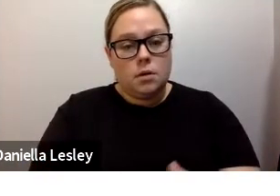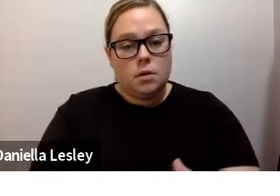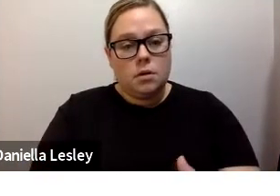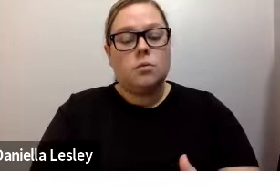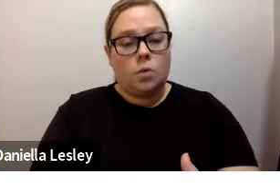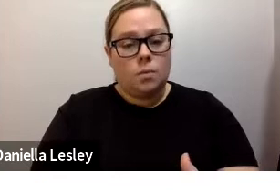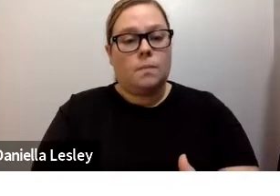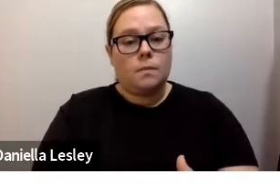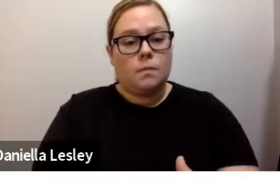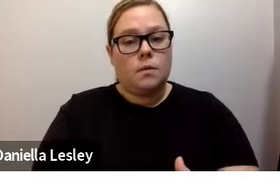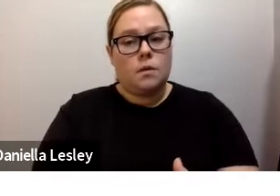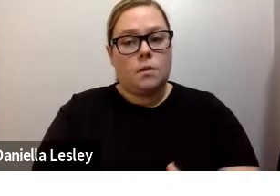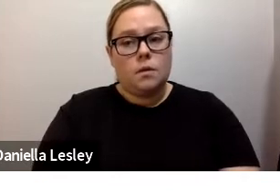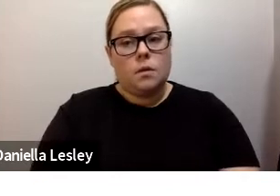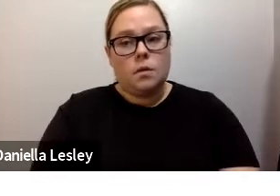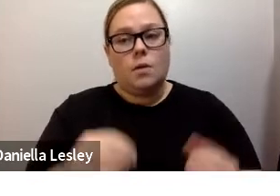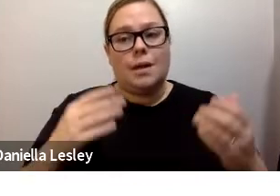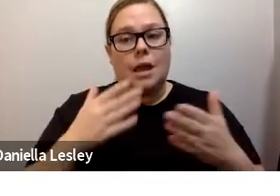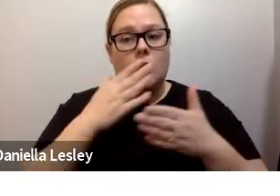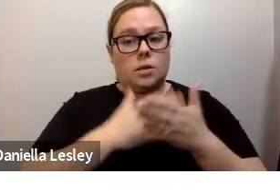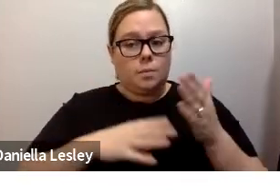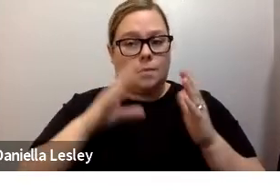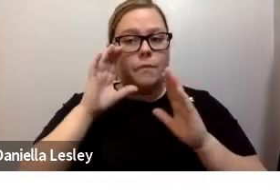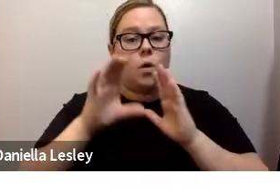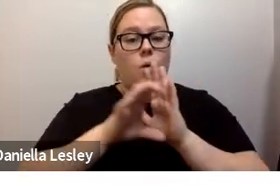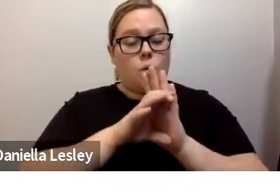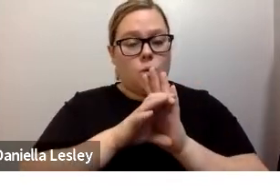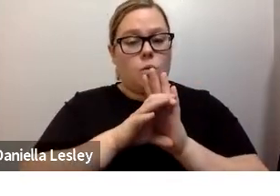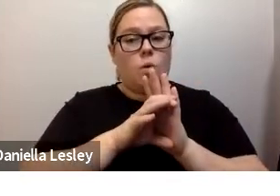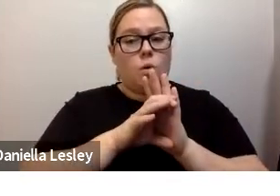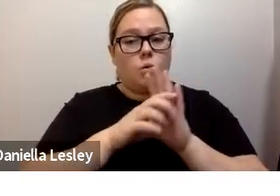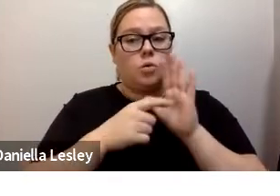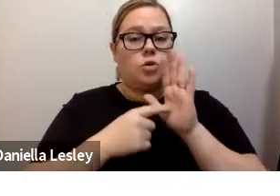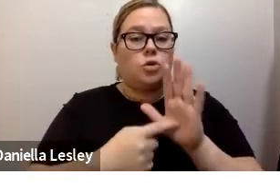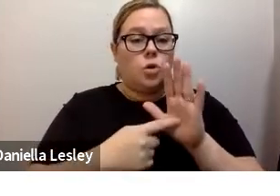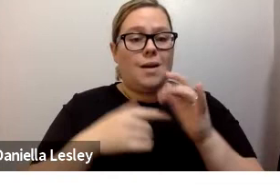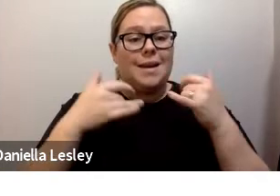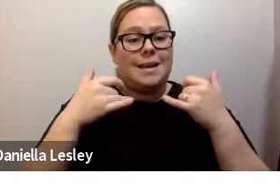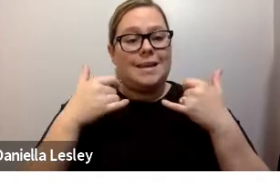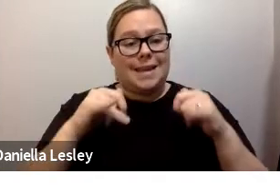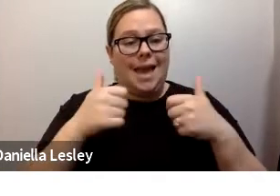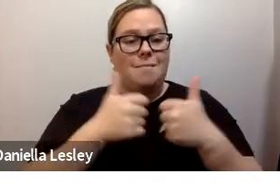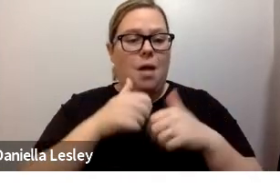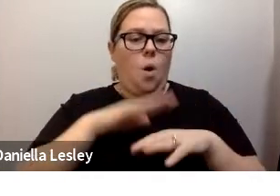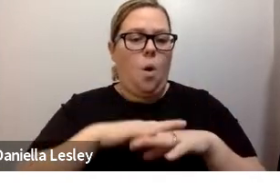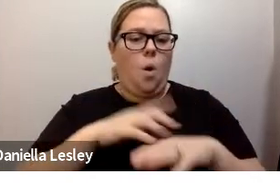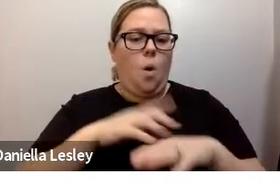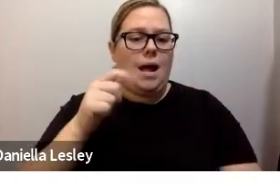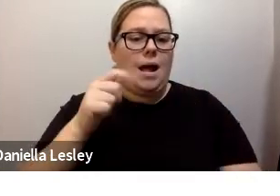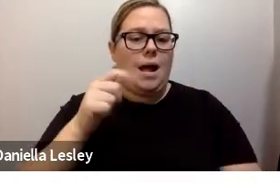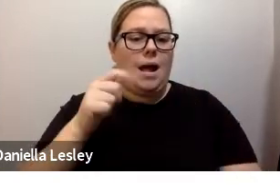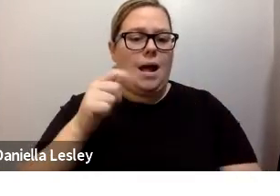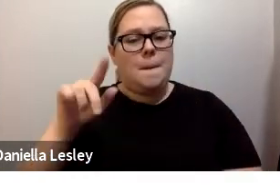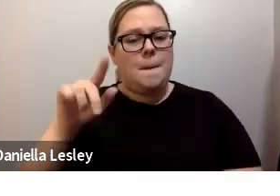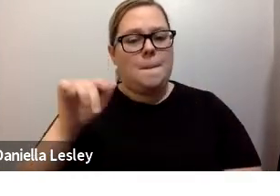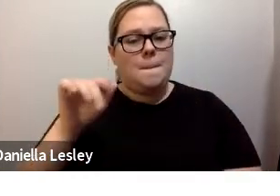So here are some photos showing gameplay on the game plank, where we see on the left